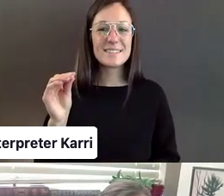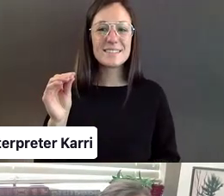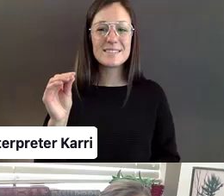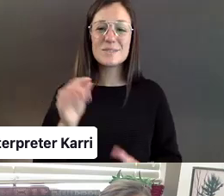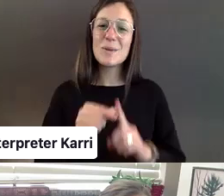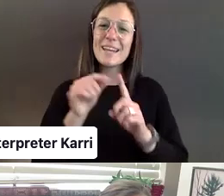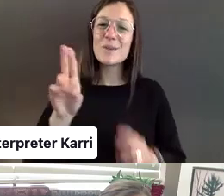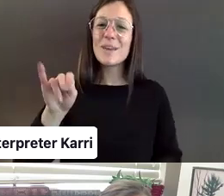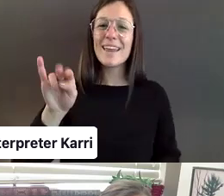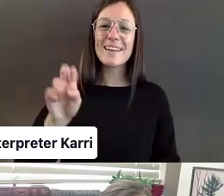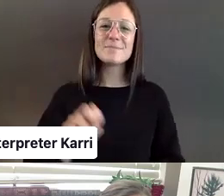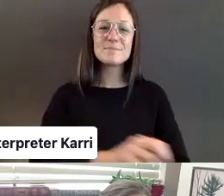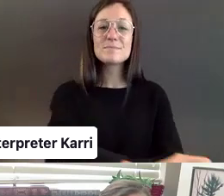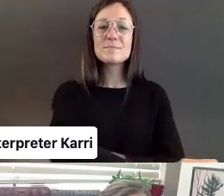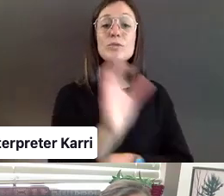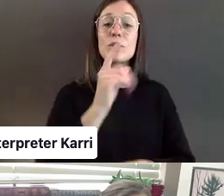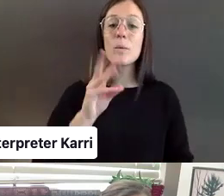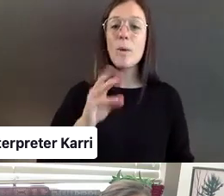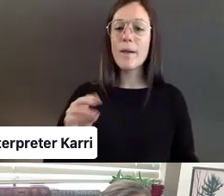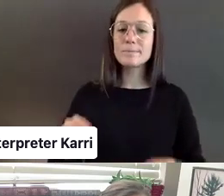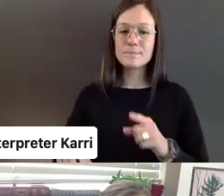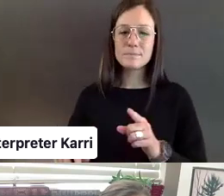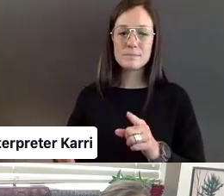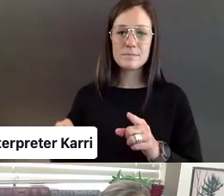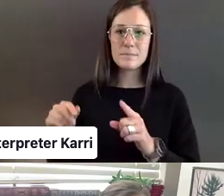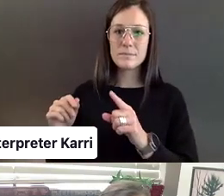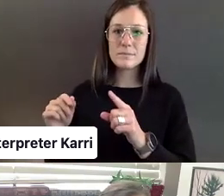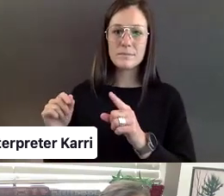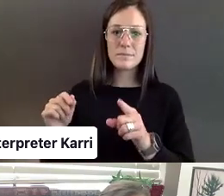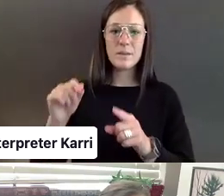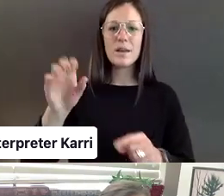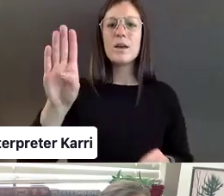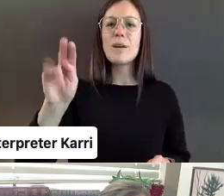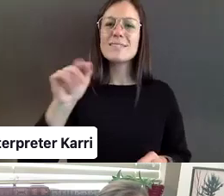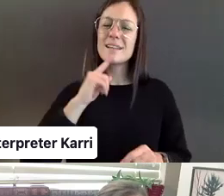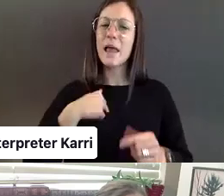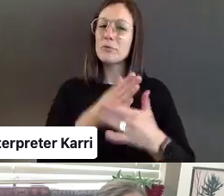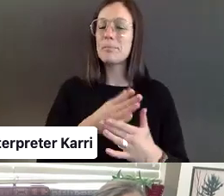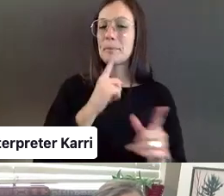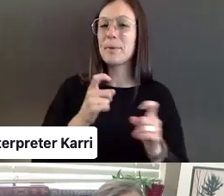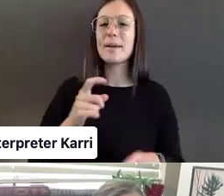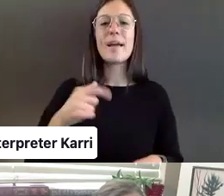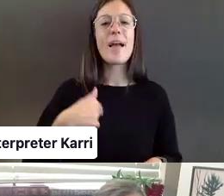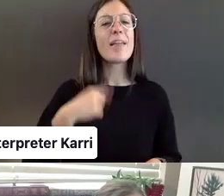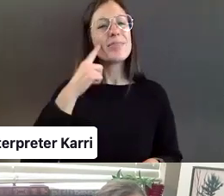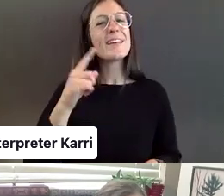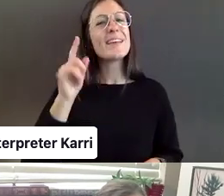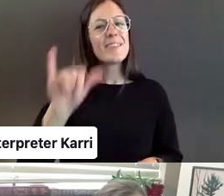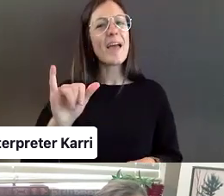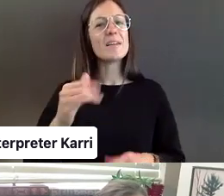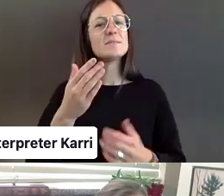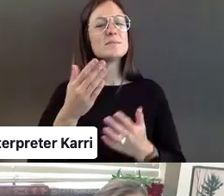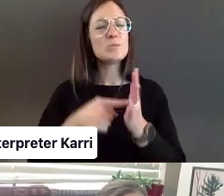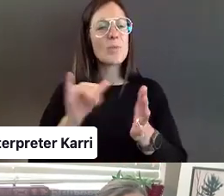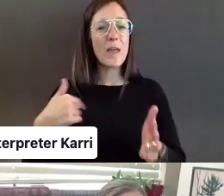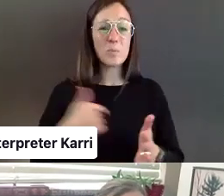unique. Yeah. I think it's a testament to sorry, Charlie, real quick. We have spent 10 plus